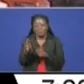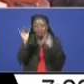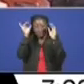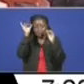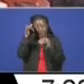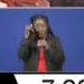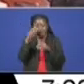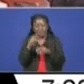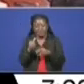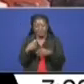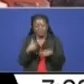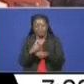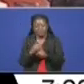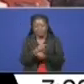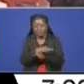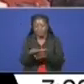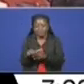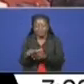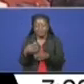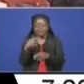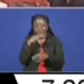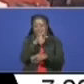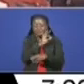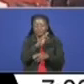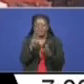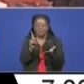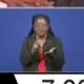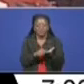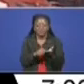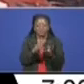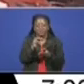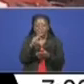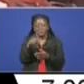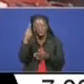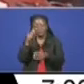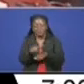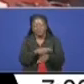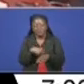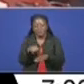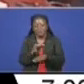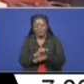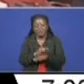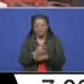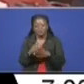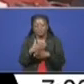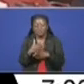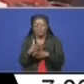proliferation of fake news. The Member of Parliament for Long Island shared her concerns about cyberbullying.